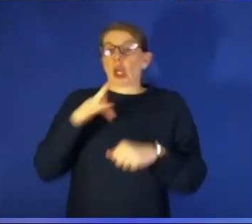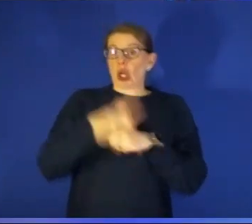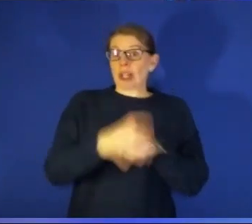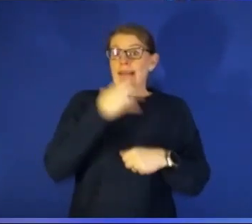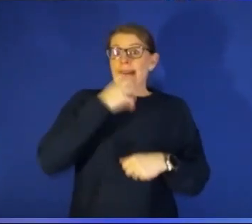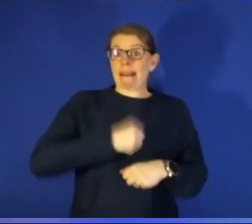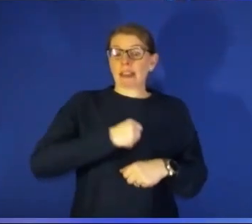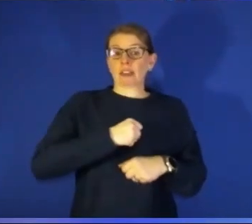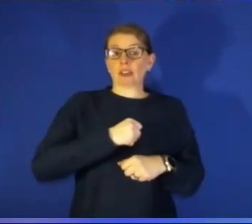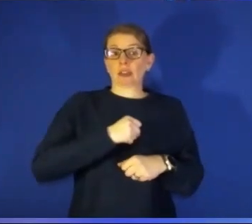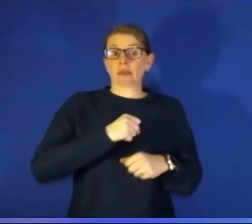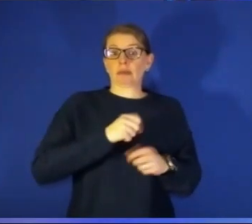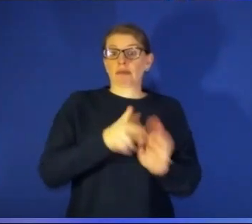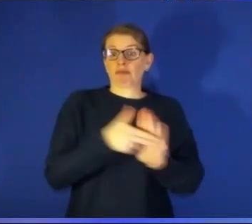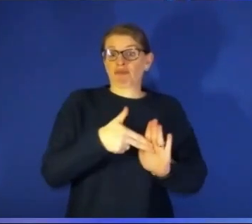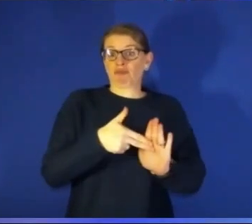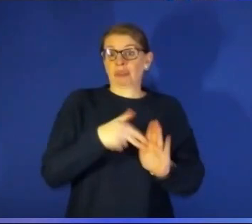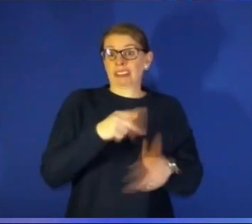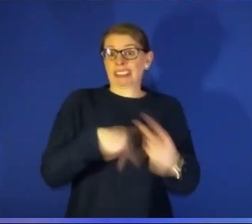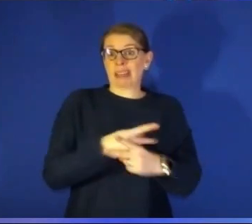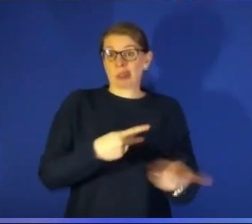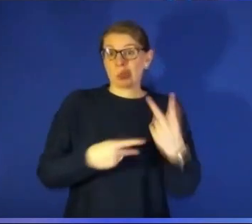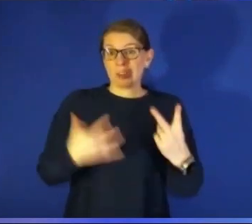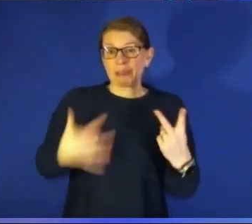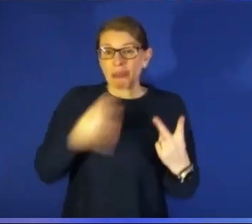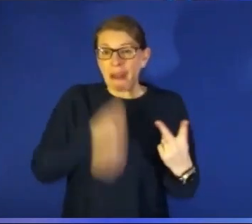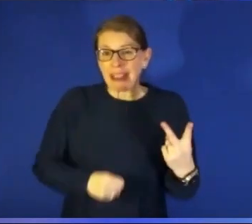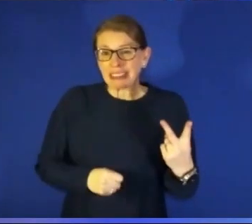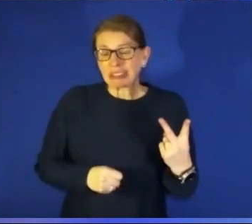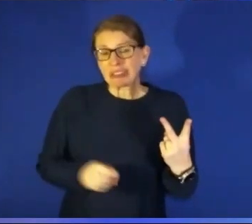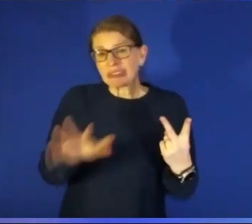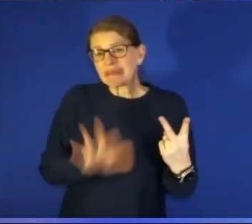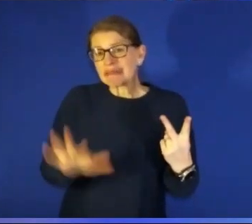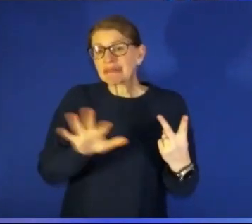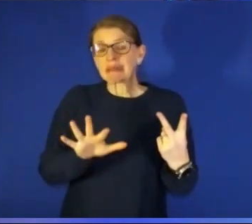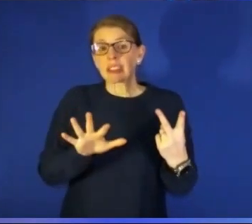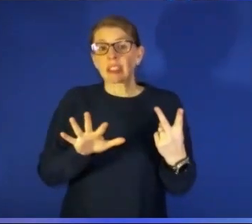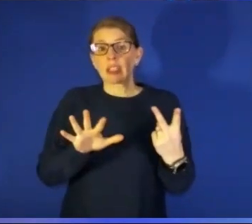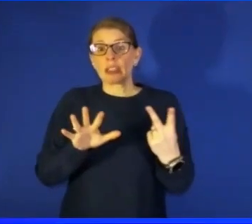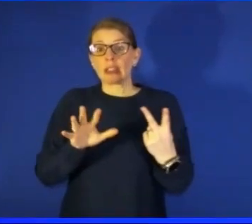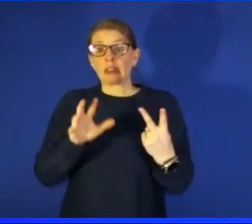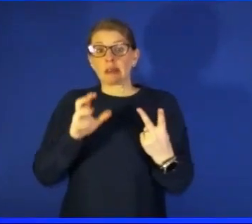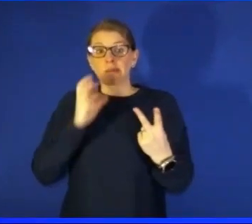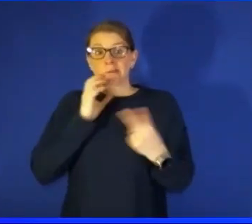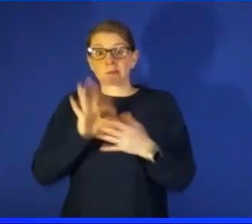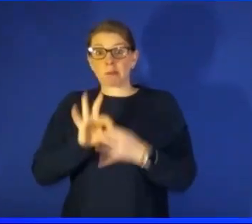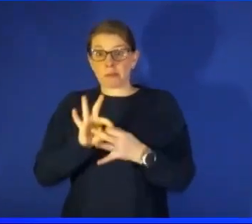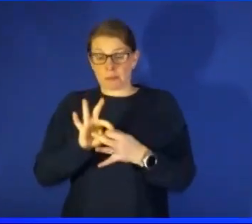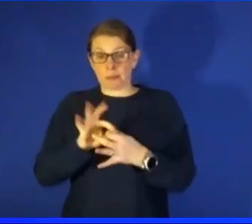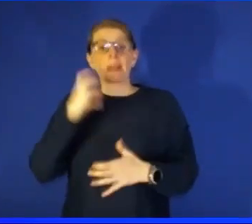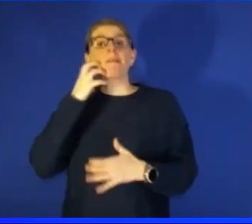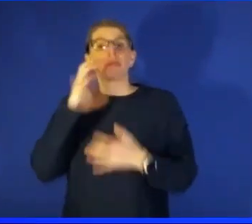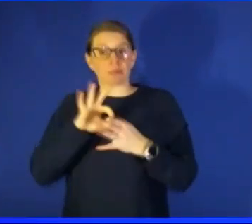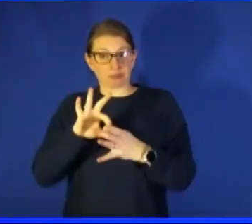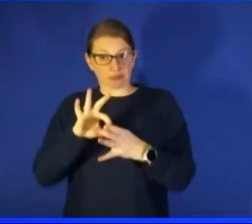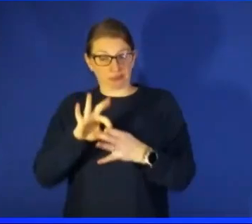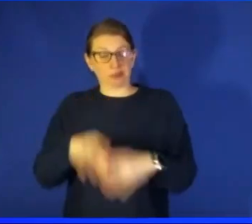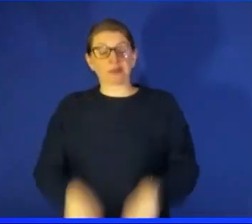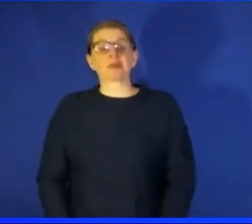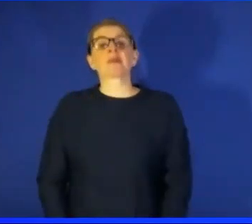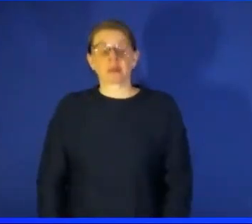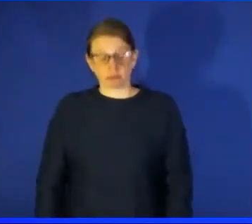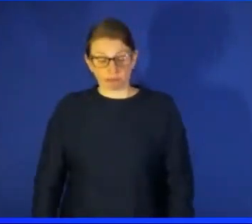2 diabetes? Is there a typical age? And is it usually weight related? It's usually weight related. Okay. And